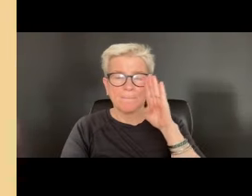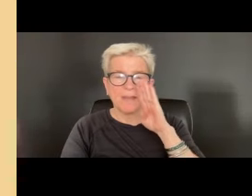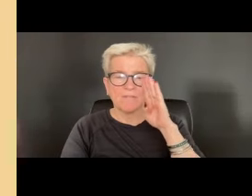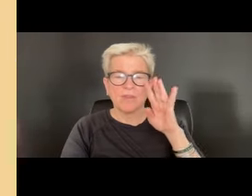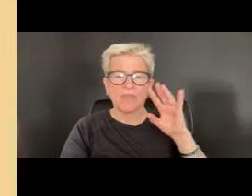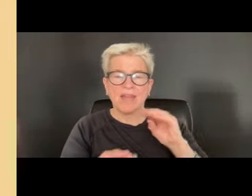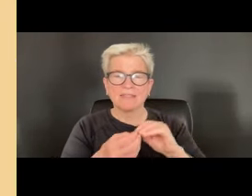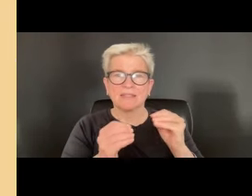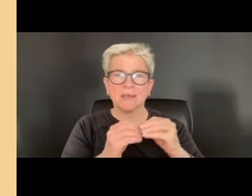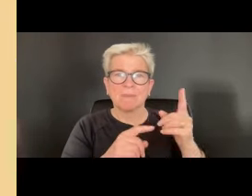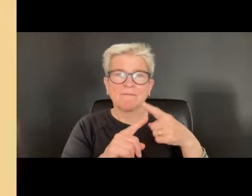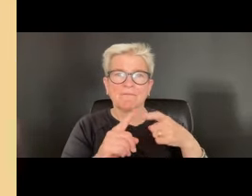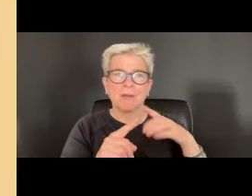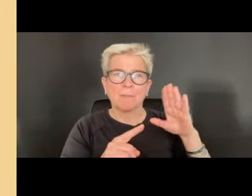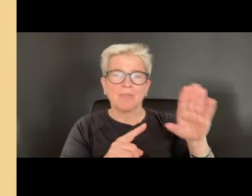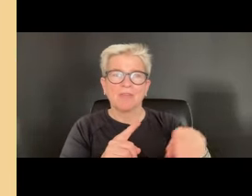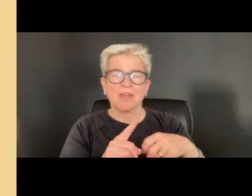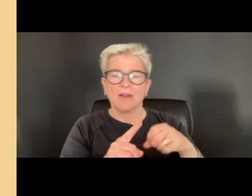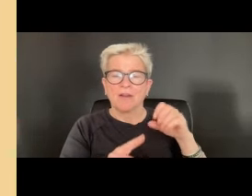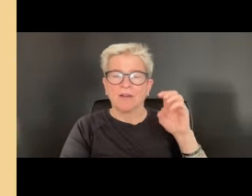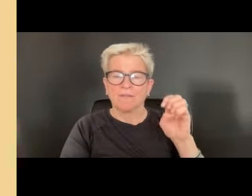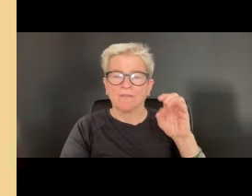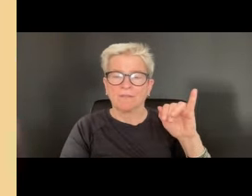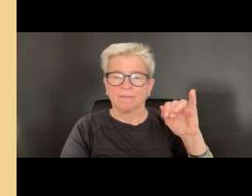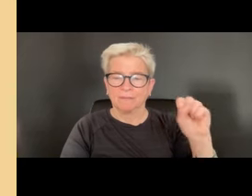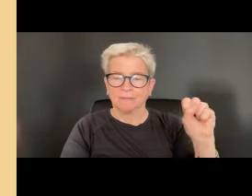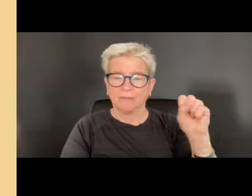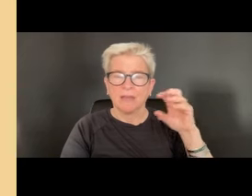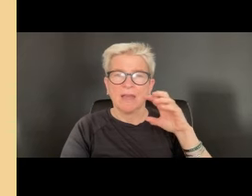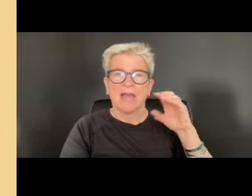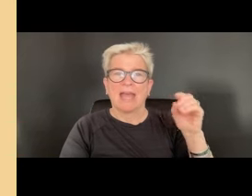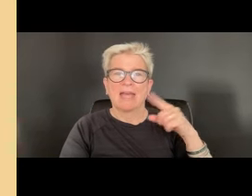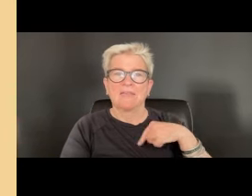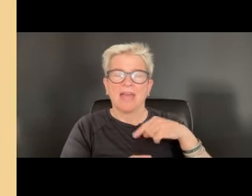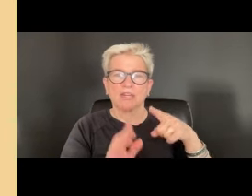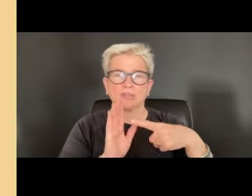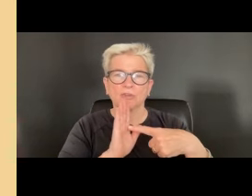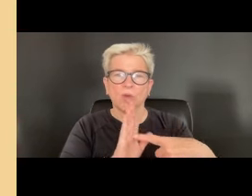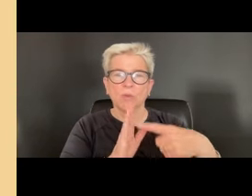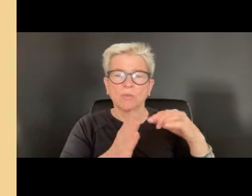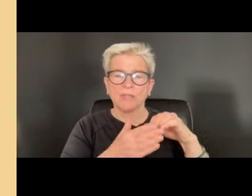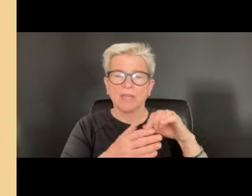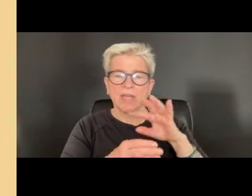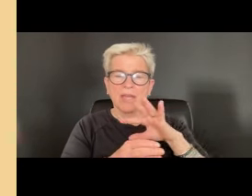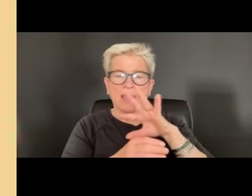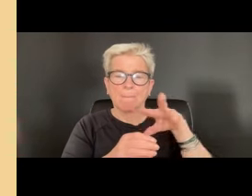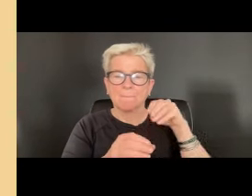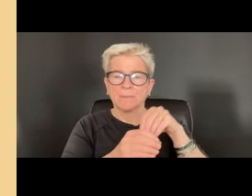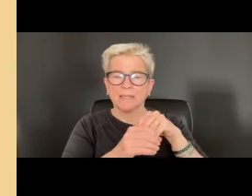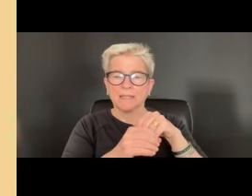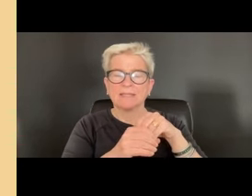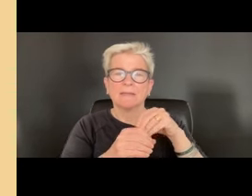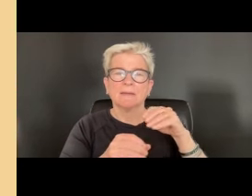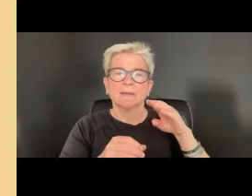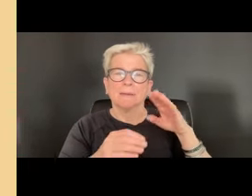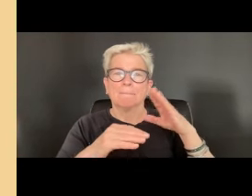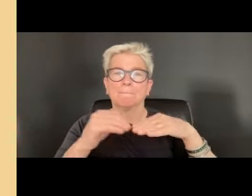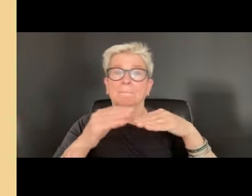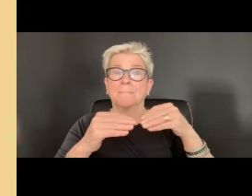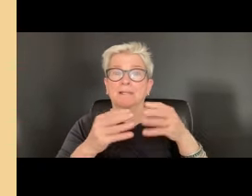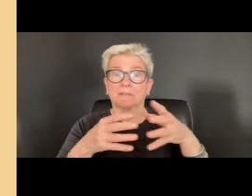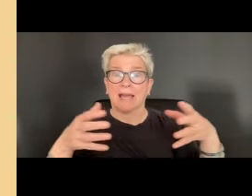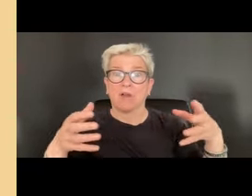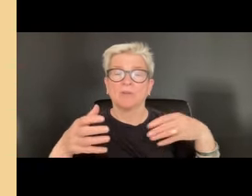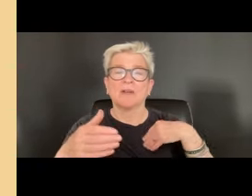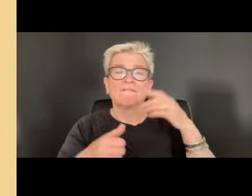comes from their environmental impact statement, and it more or less reflects a complete build out of